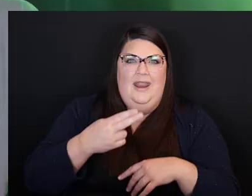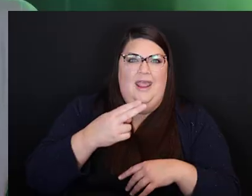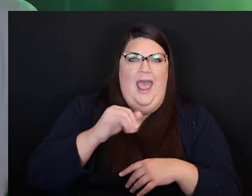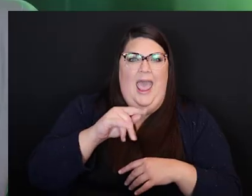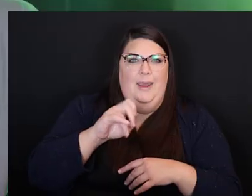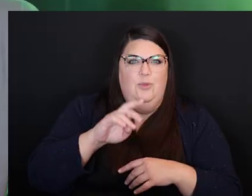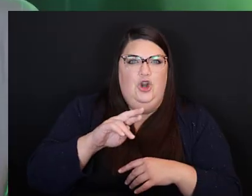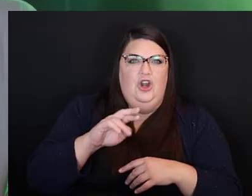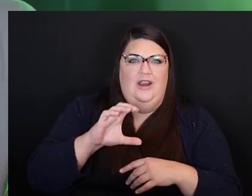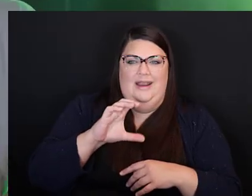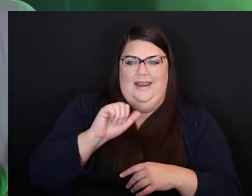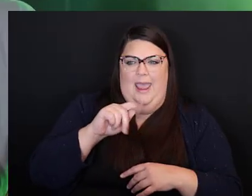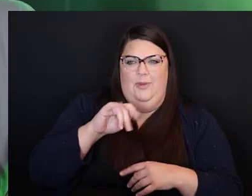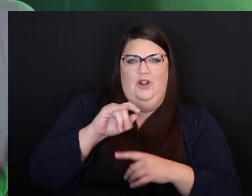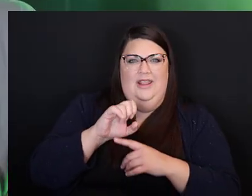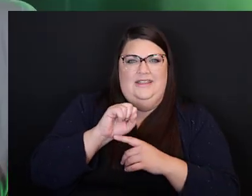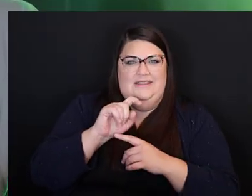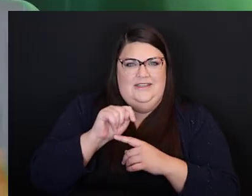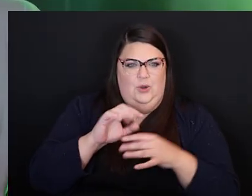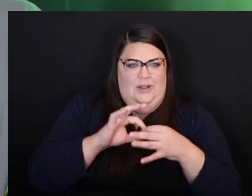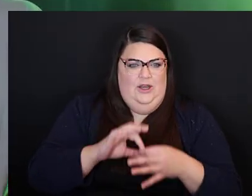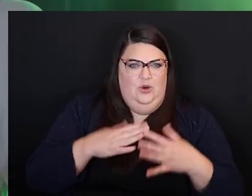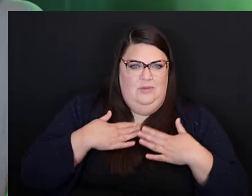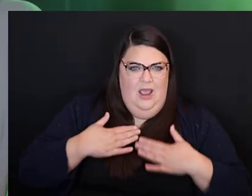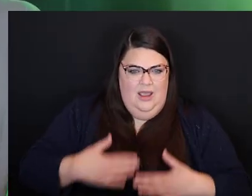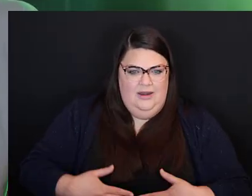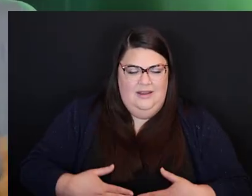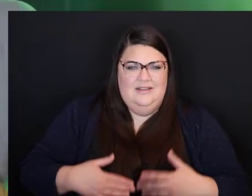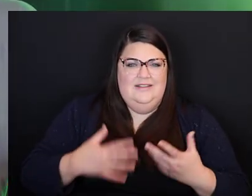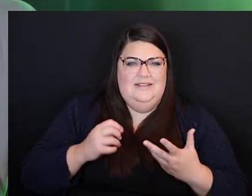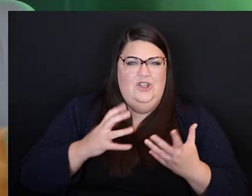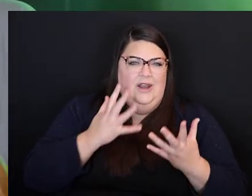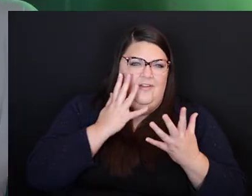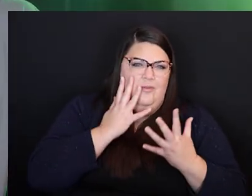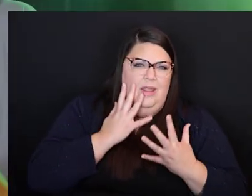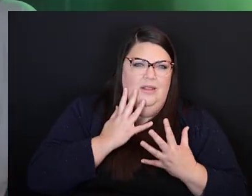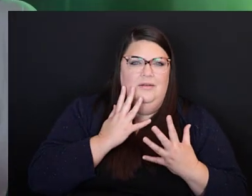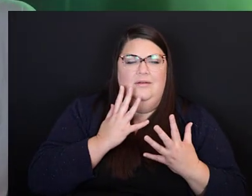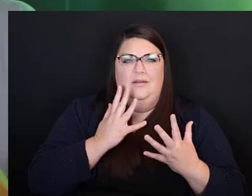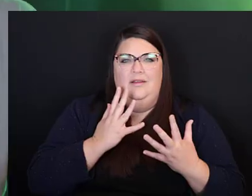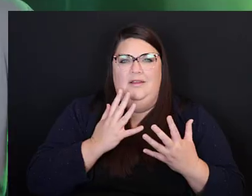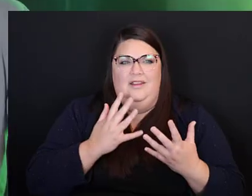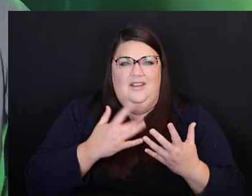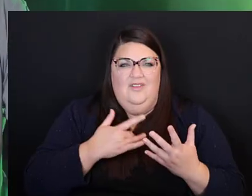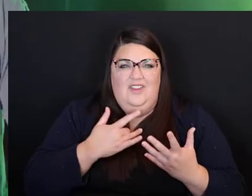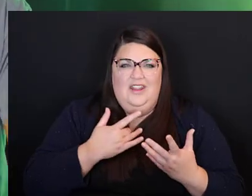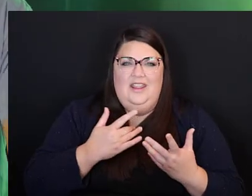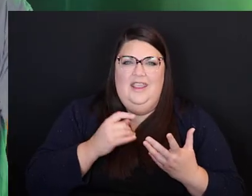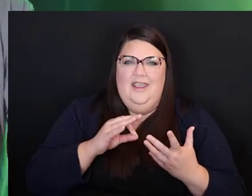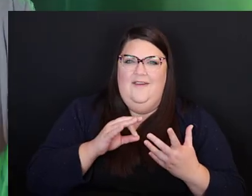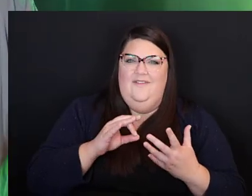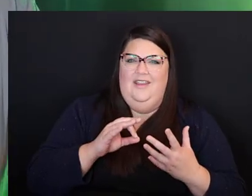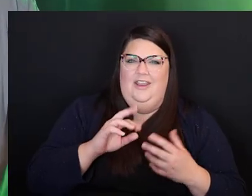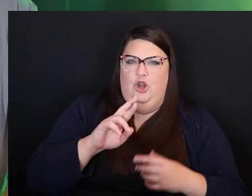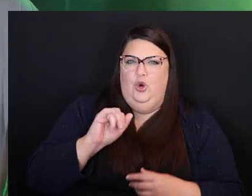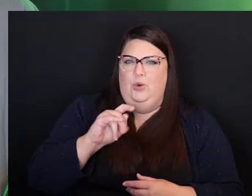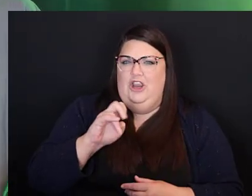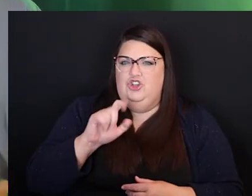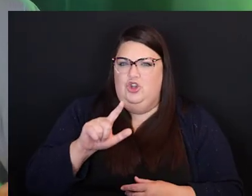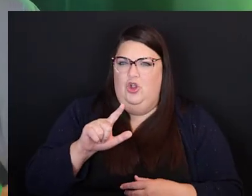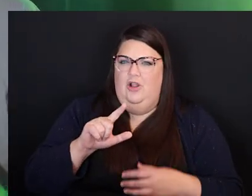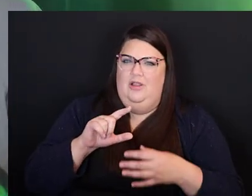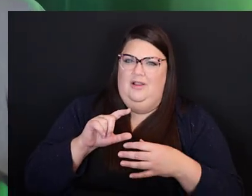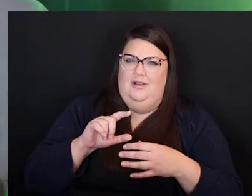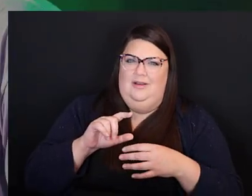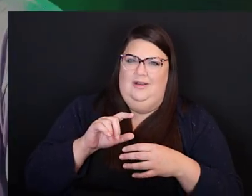and circulation of bodies, is sort of a melancholy future that is still like stained and marked by the kind of racialized nature of